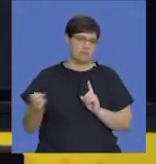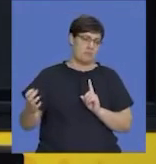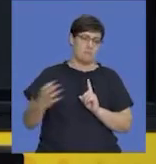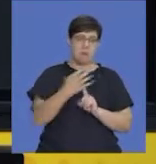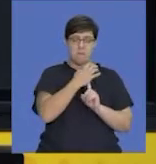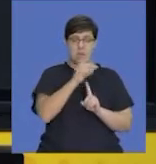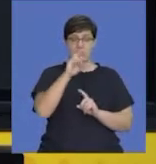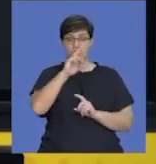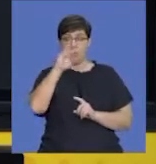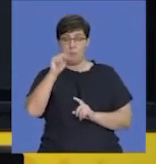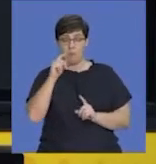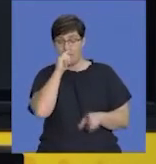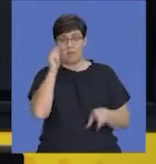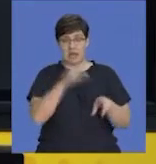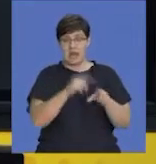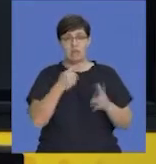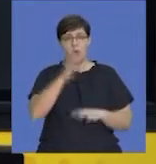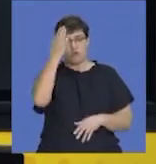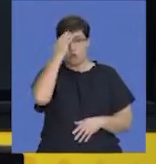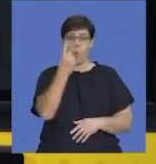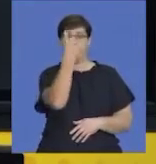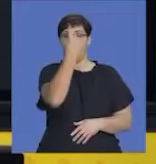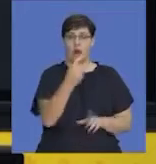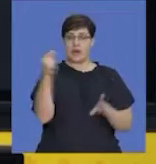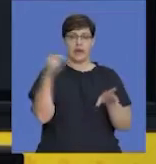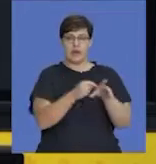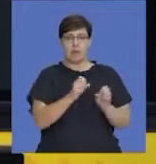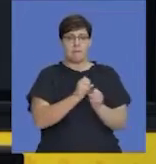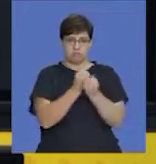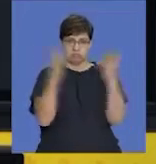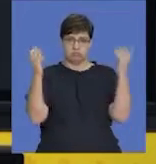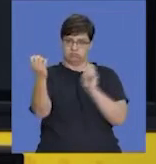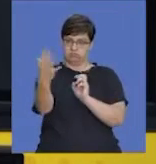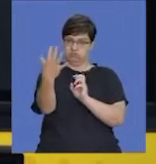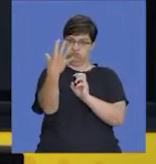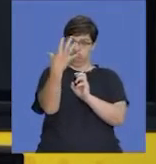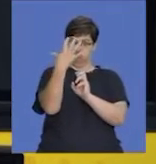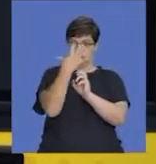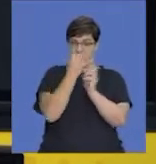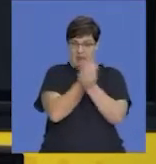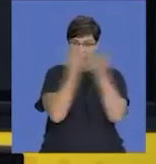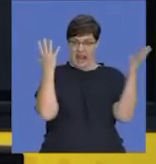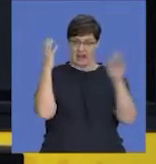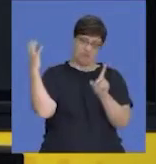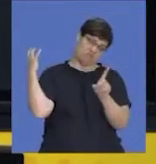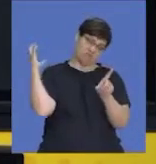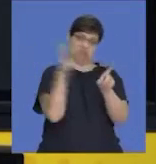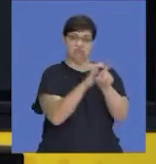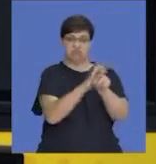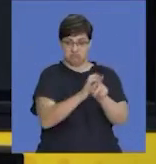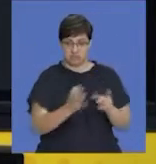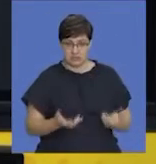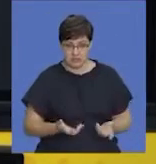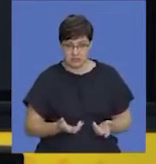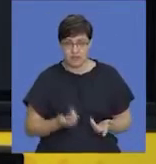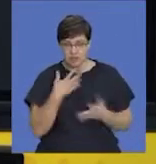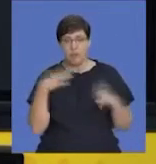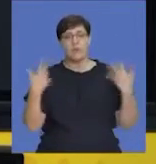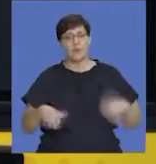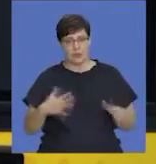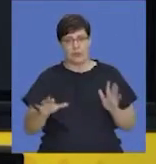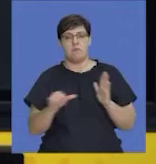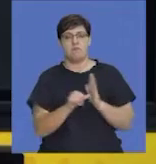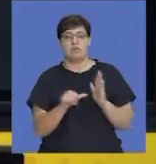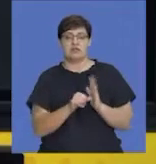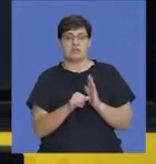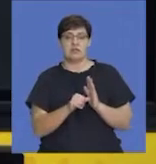bees, naturally we would know that we were attacked by many bees and not just one single bee. So it's very, very important that when we are